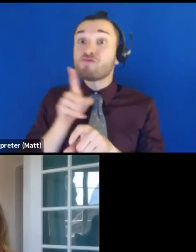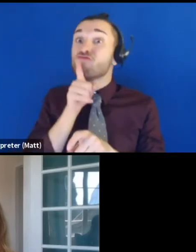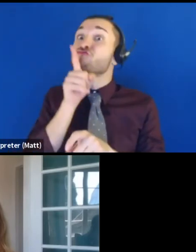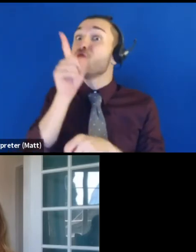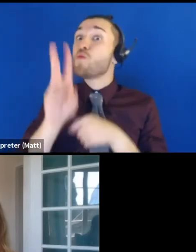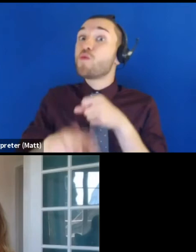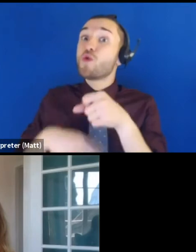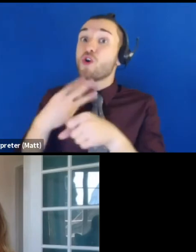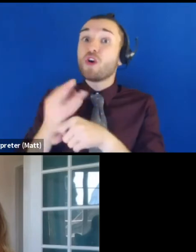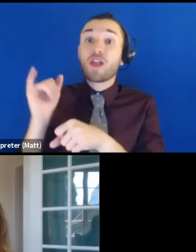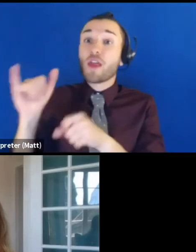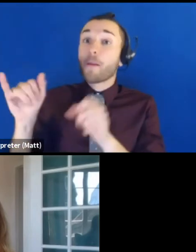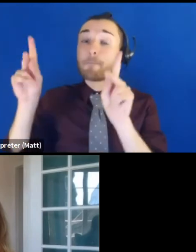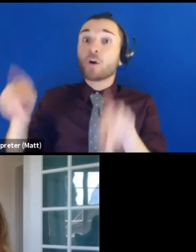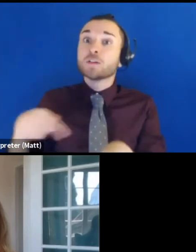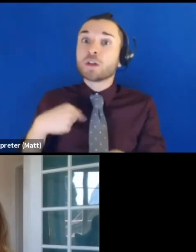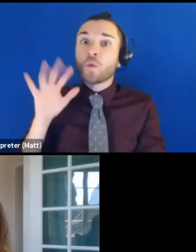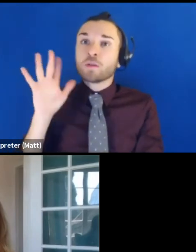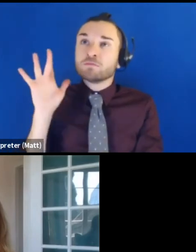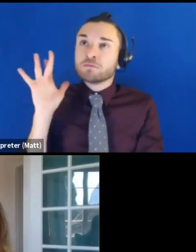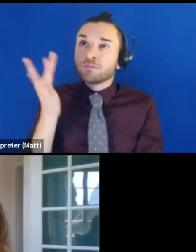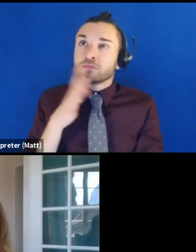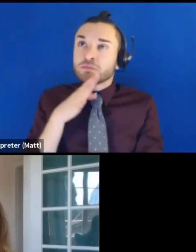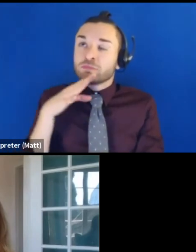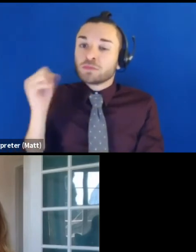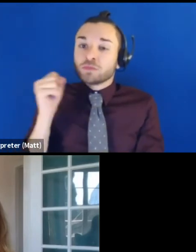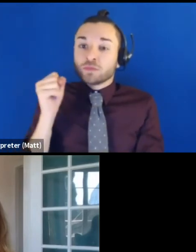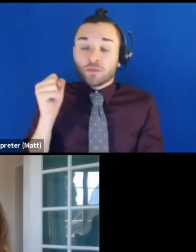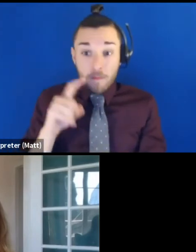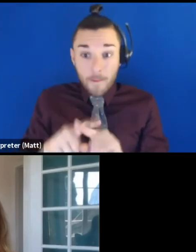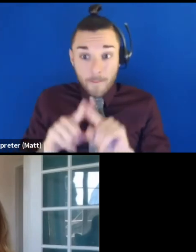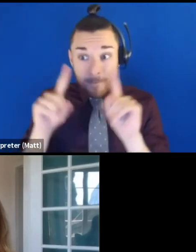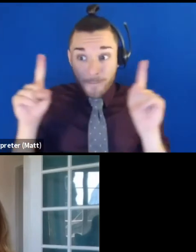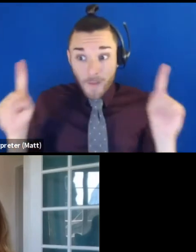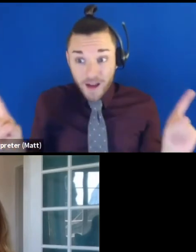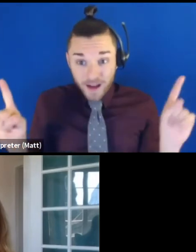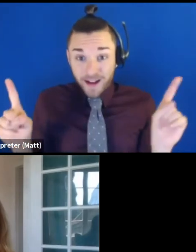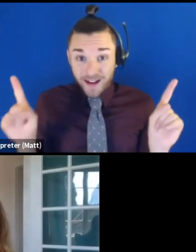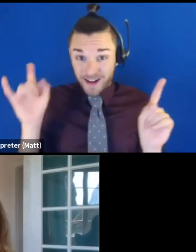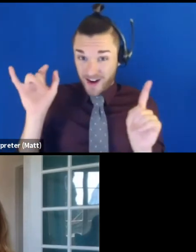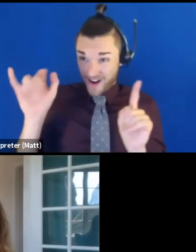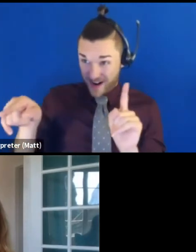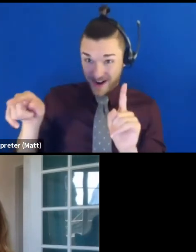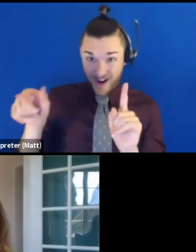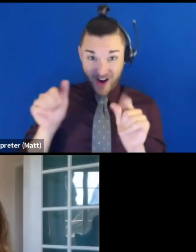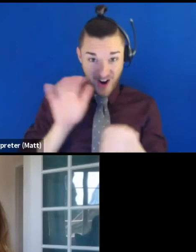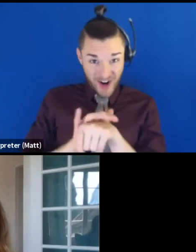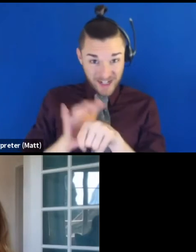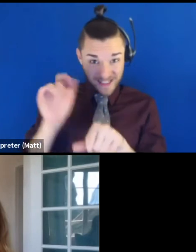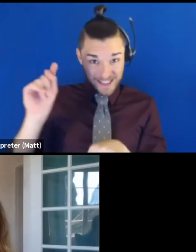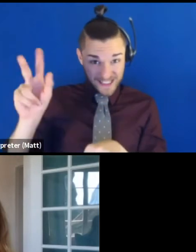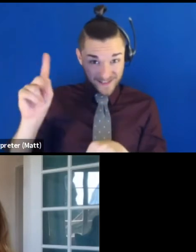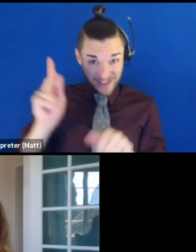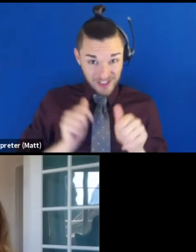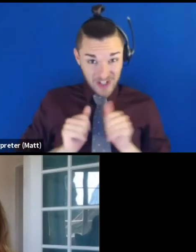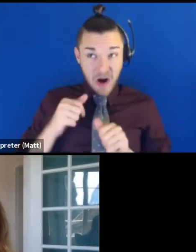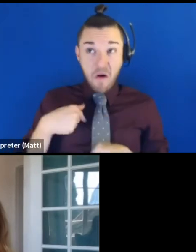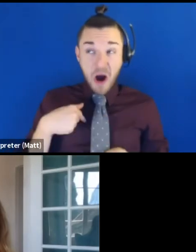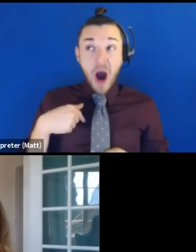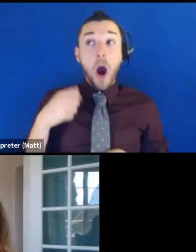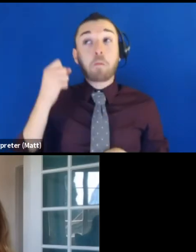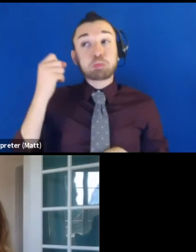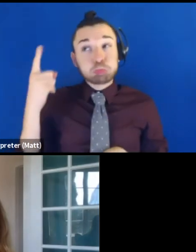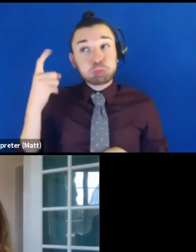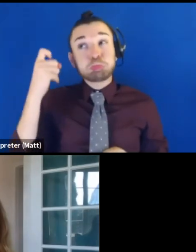the kind of person who drives me crazy. And I find that character so sympathetic on the show. And it's just, that's to me a particular kind of